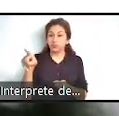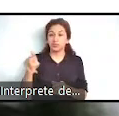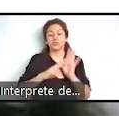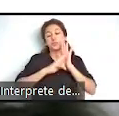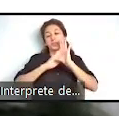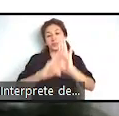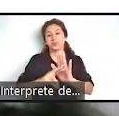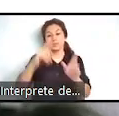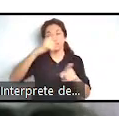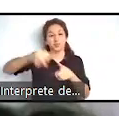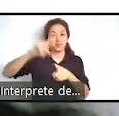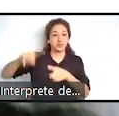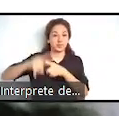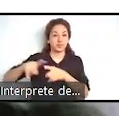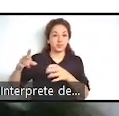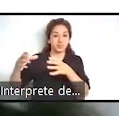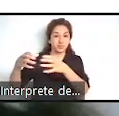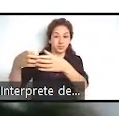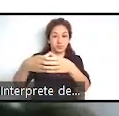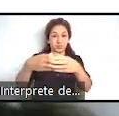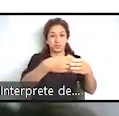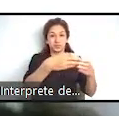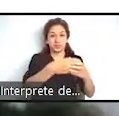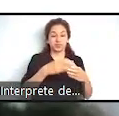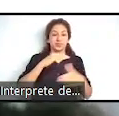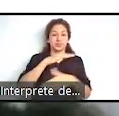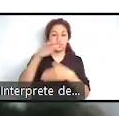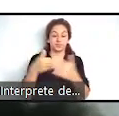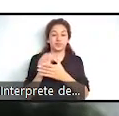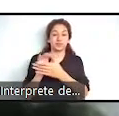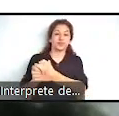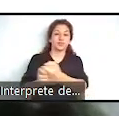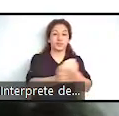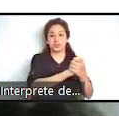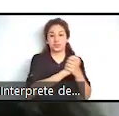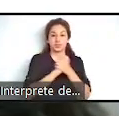institutions here today with us